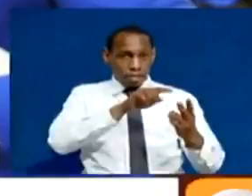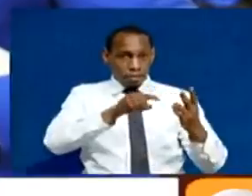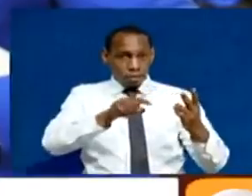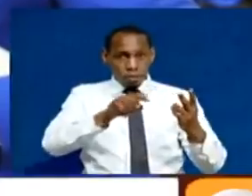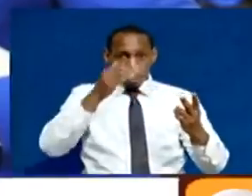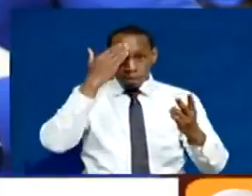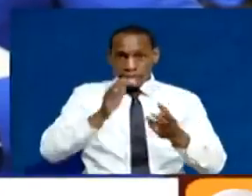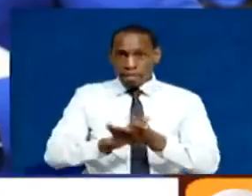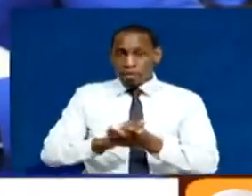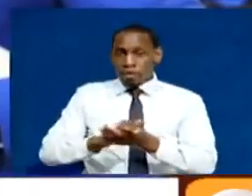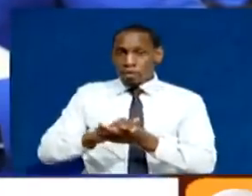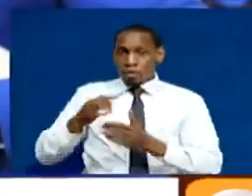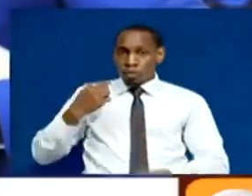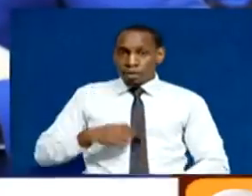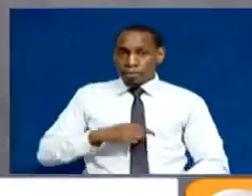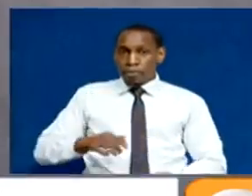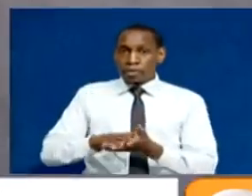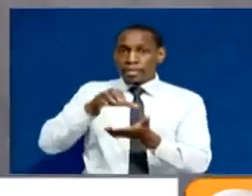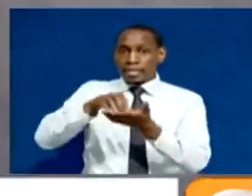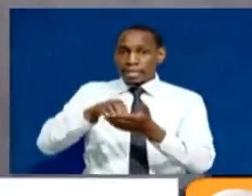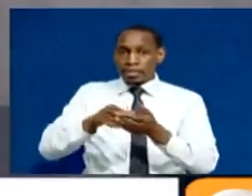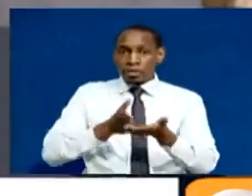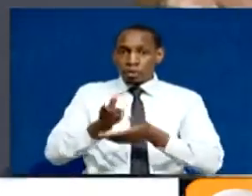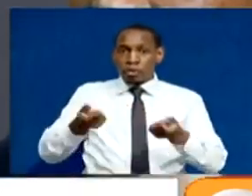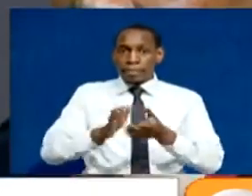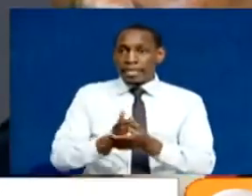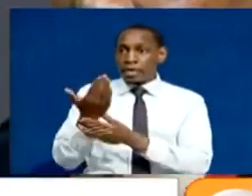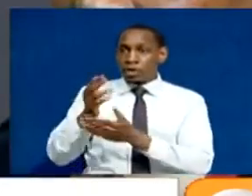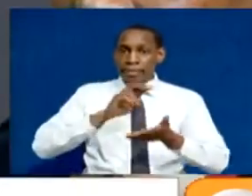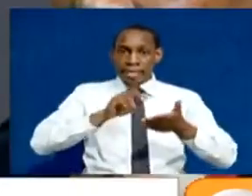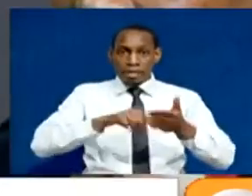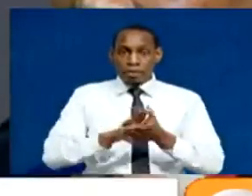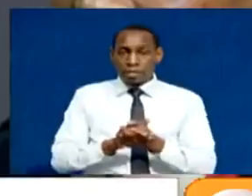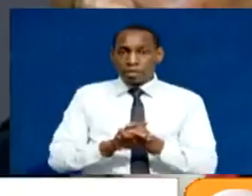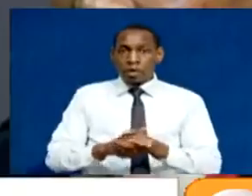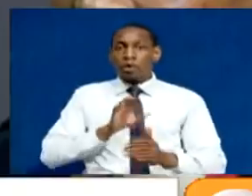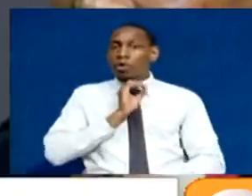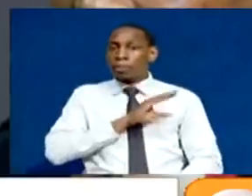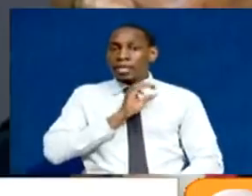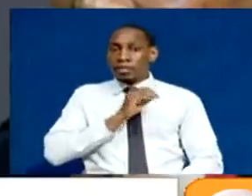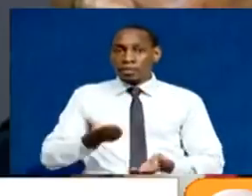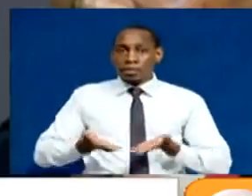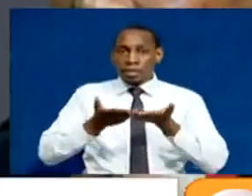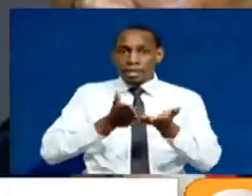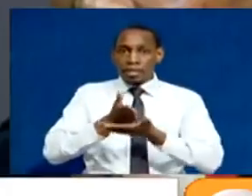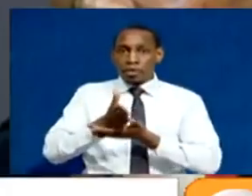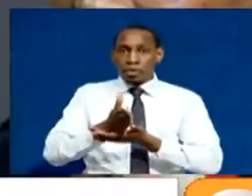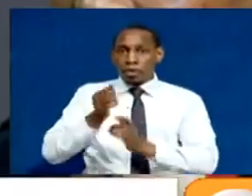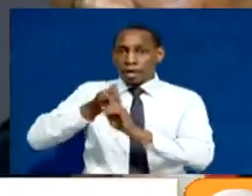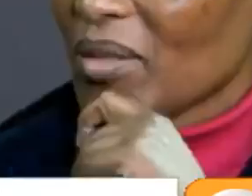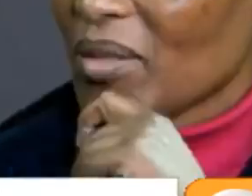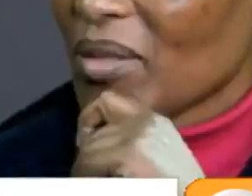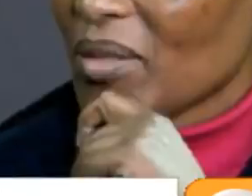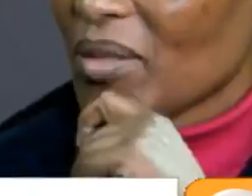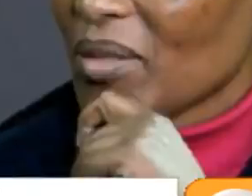Haji, of prosecuting her case through the media. The document reads in part, "Amongst the grievances raised by me through my